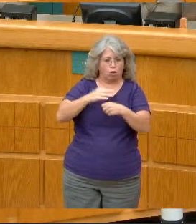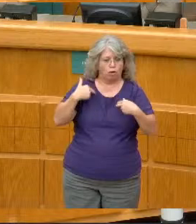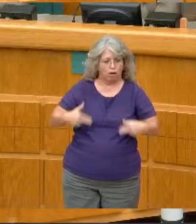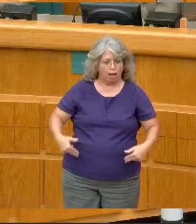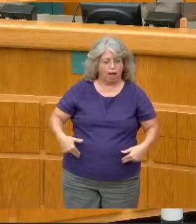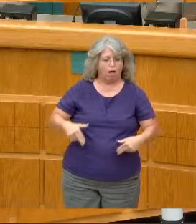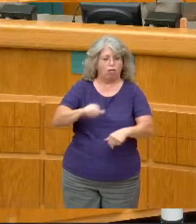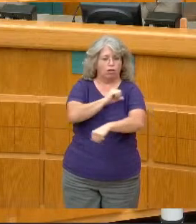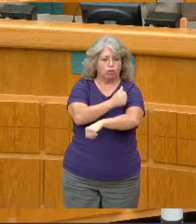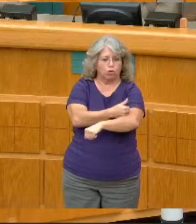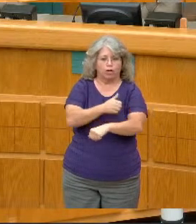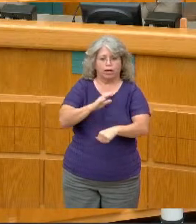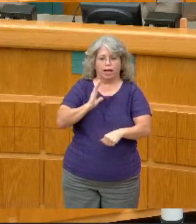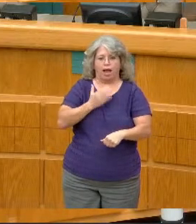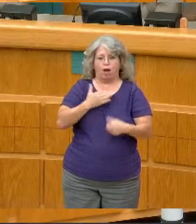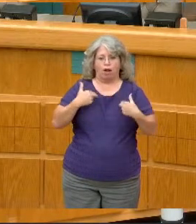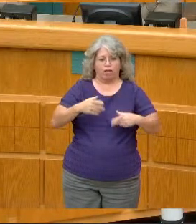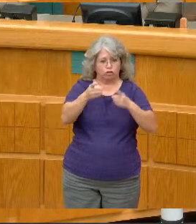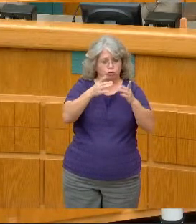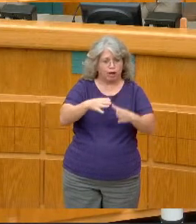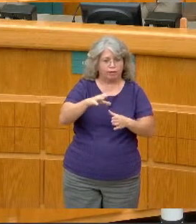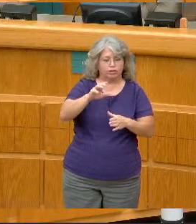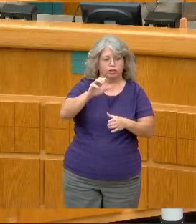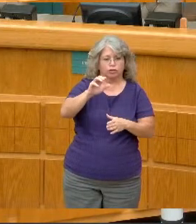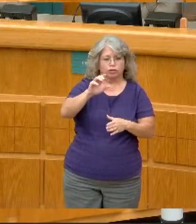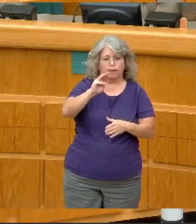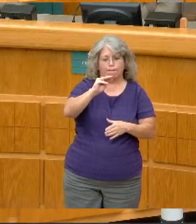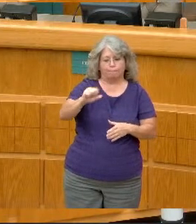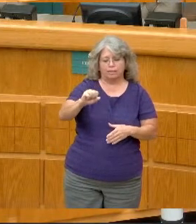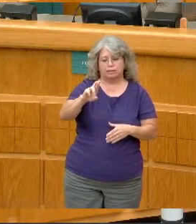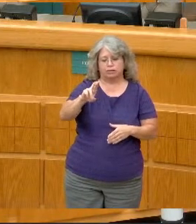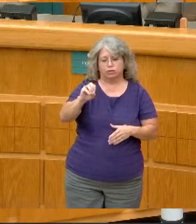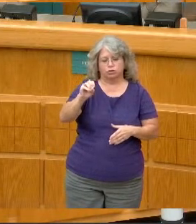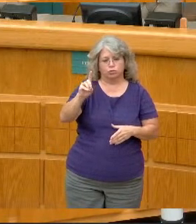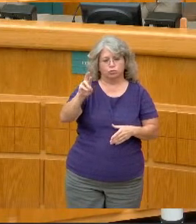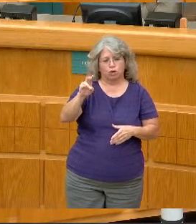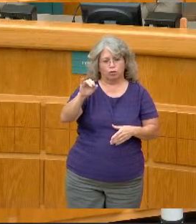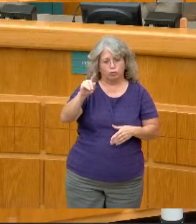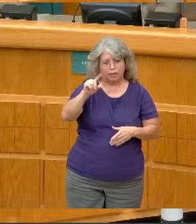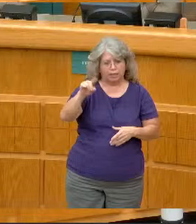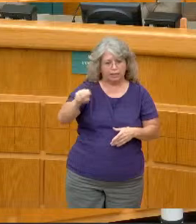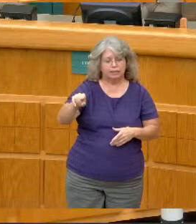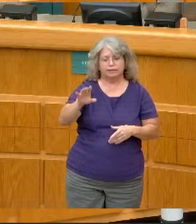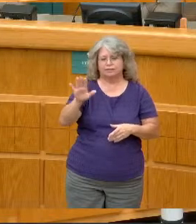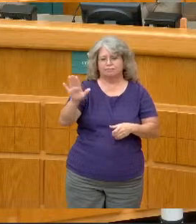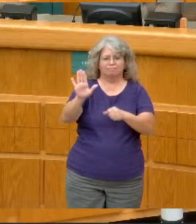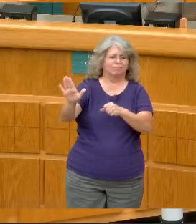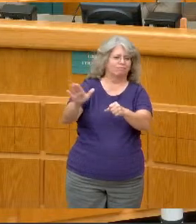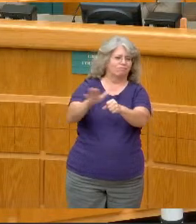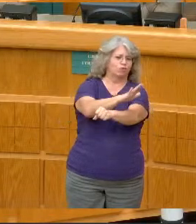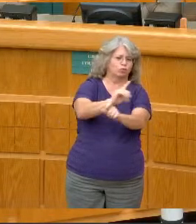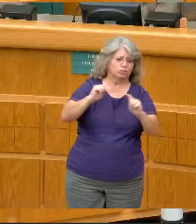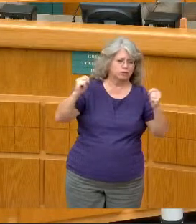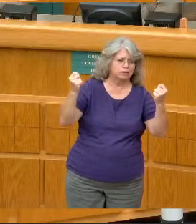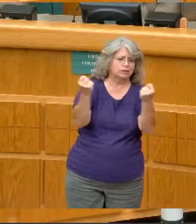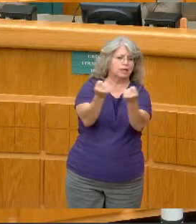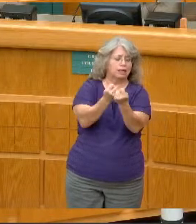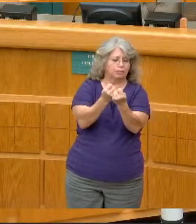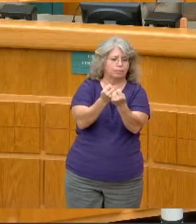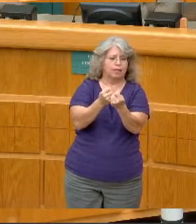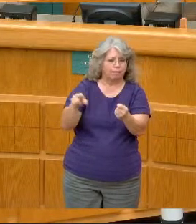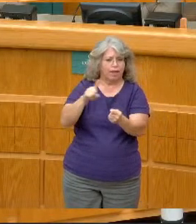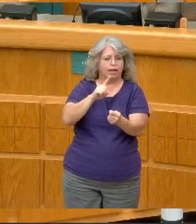worse. A big thank you goes out to Dr. Ram, our local health authority, and our public health director,